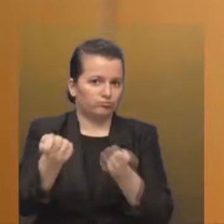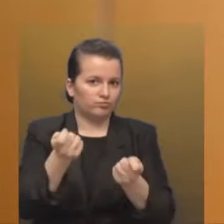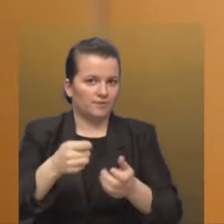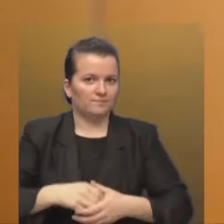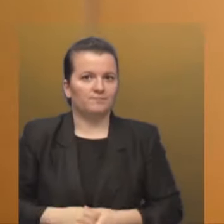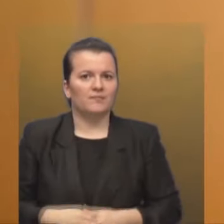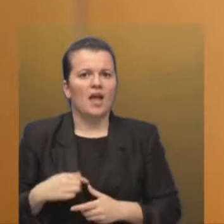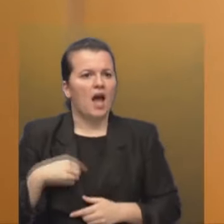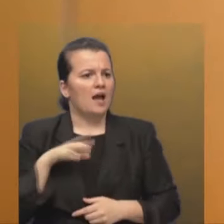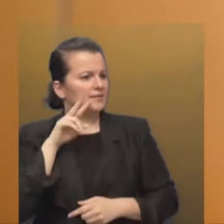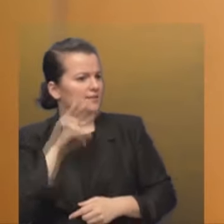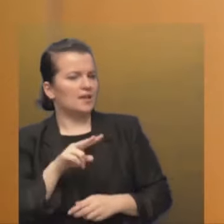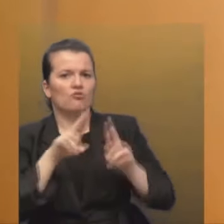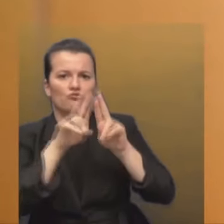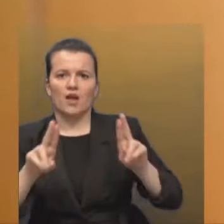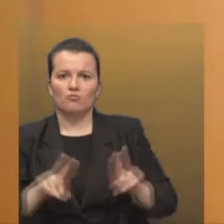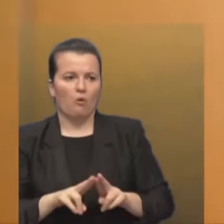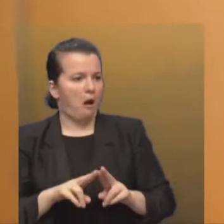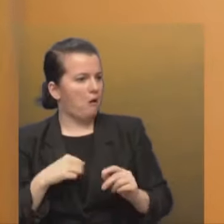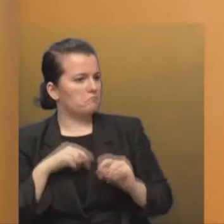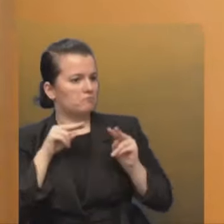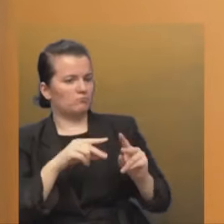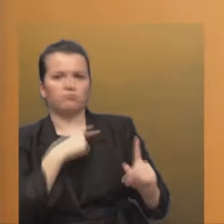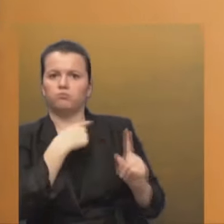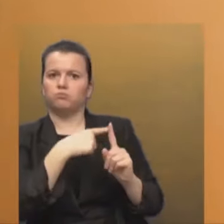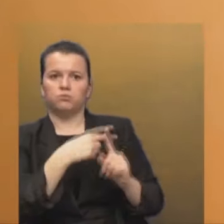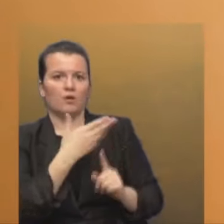rather optimistic. Well, we have a new